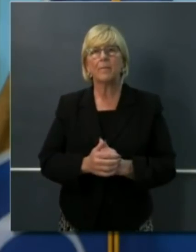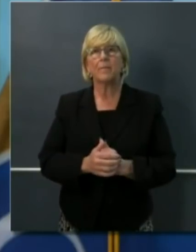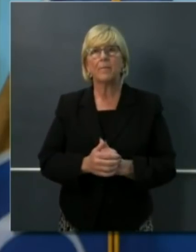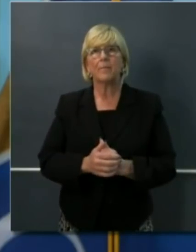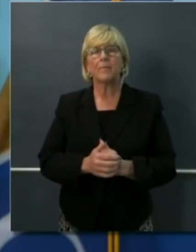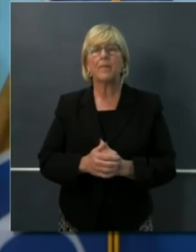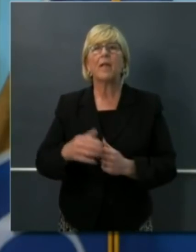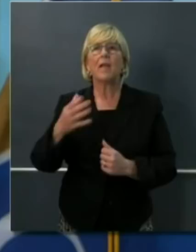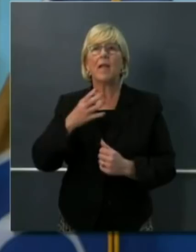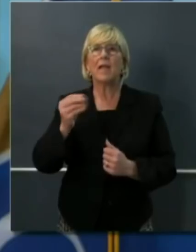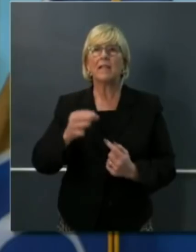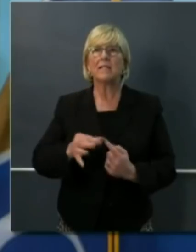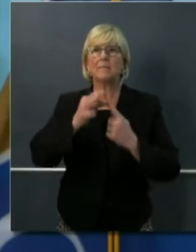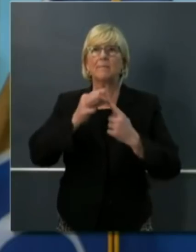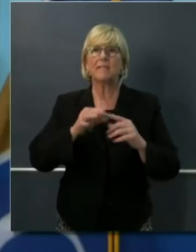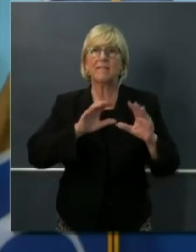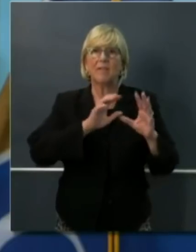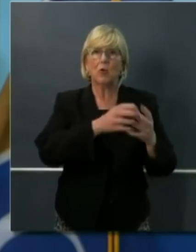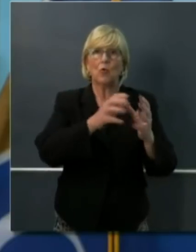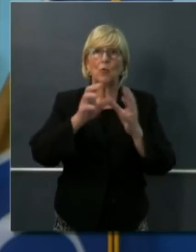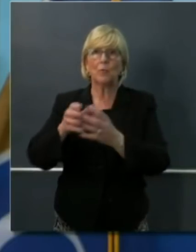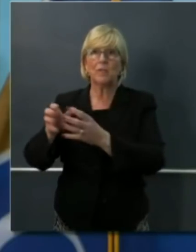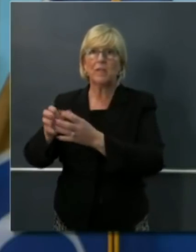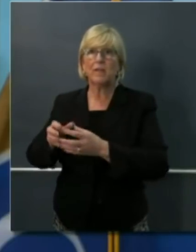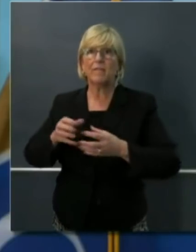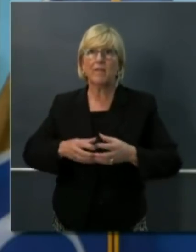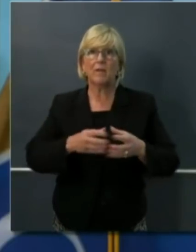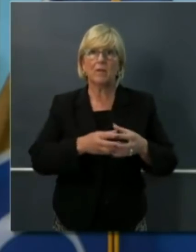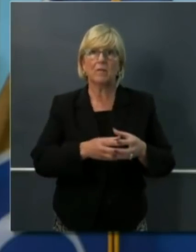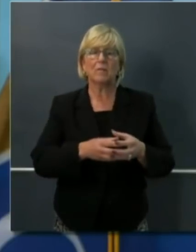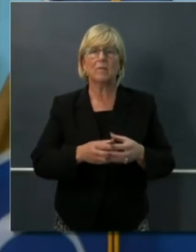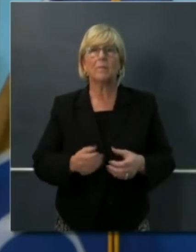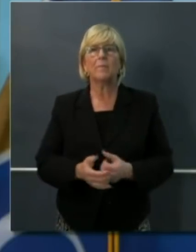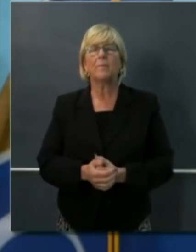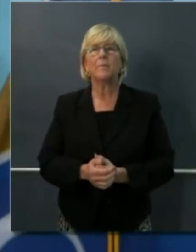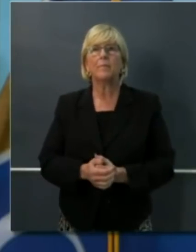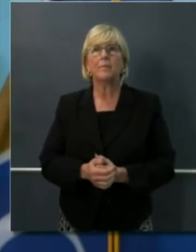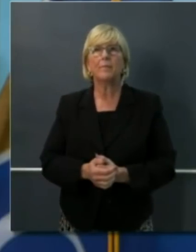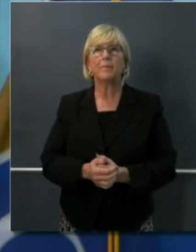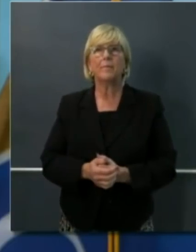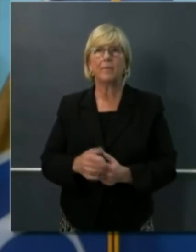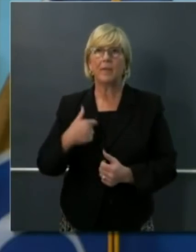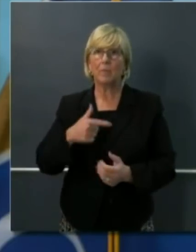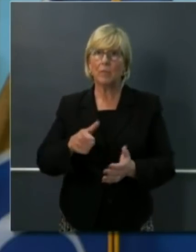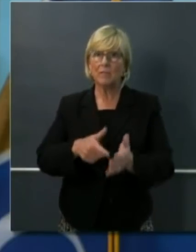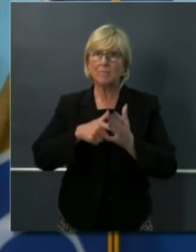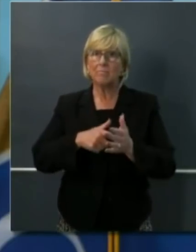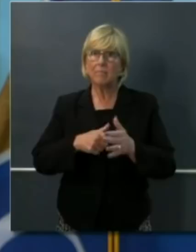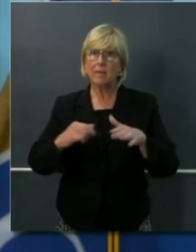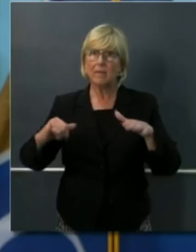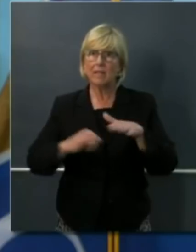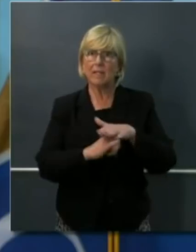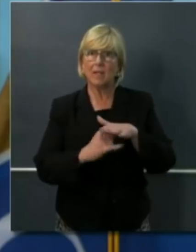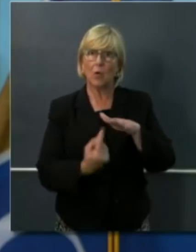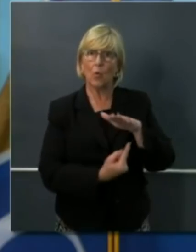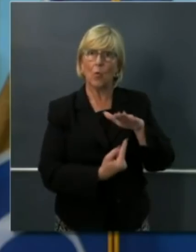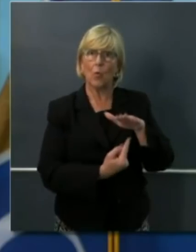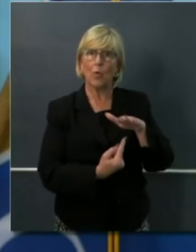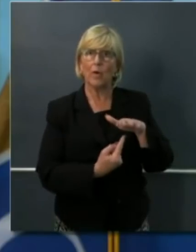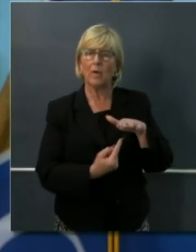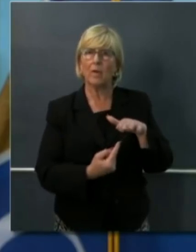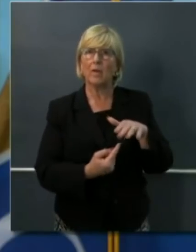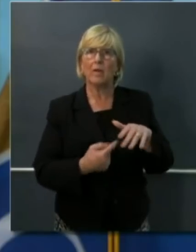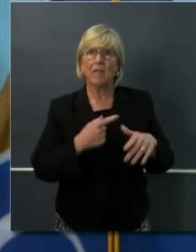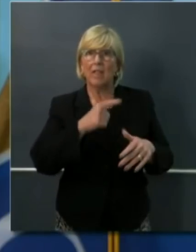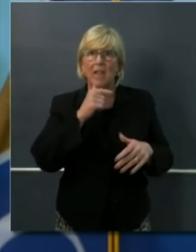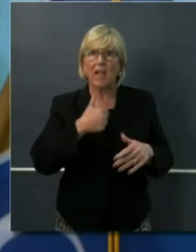socioeconomic perspective what Dr. Galley was referring to, their needs. If you're going to demand quarantine, someone then does not have